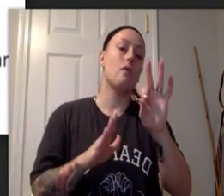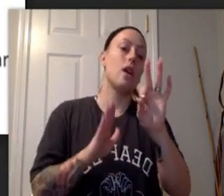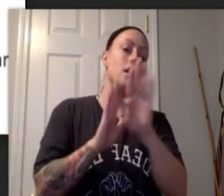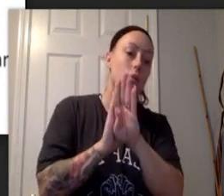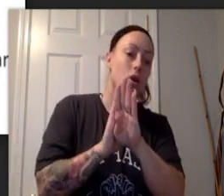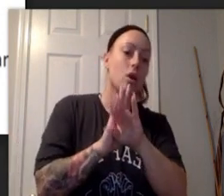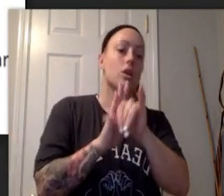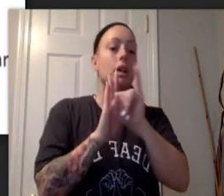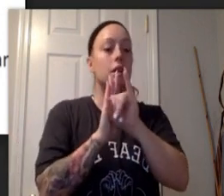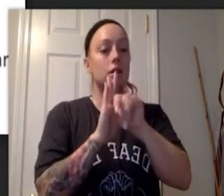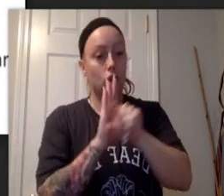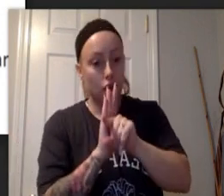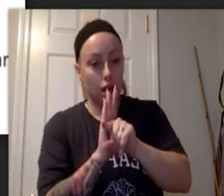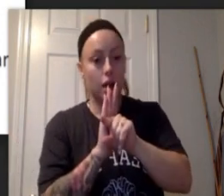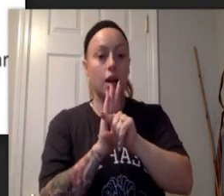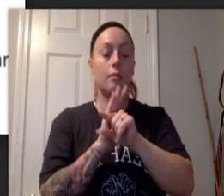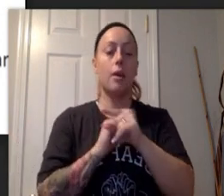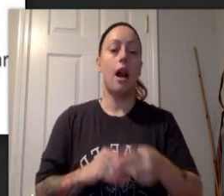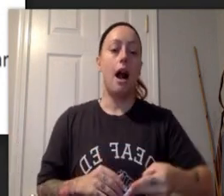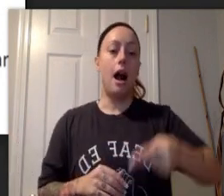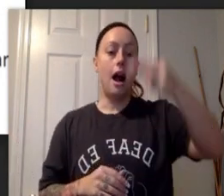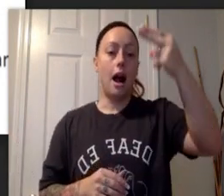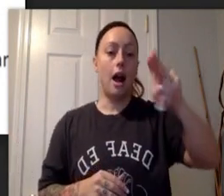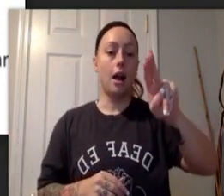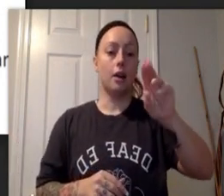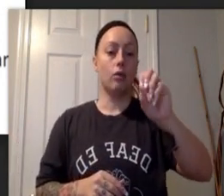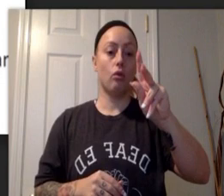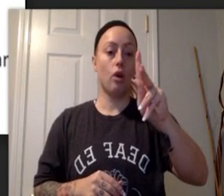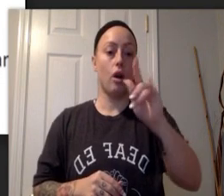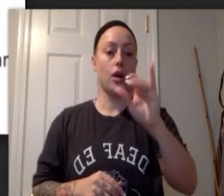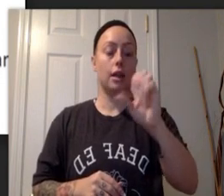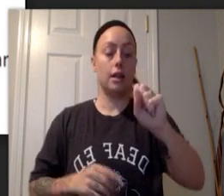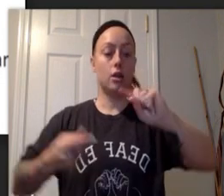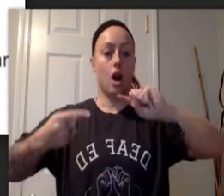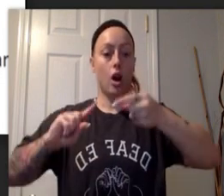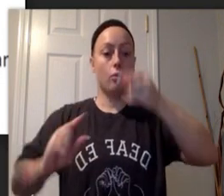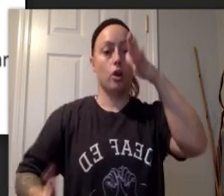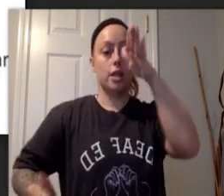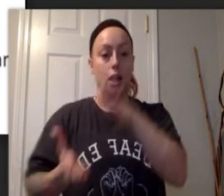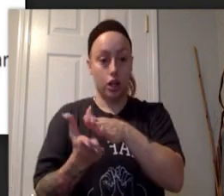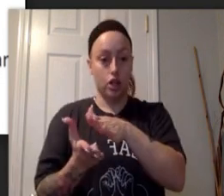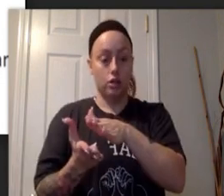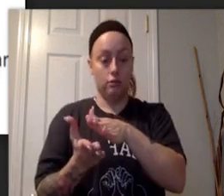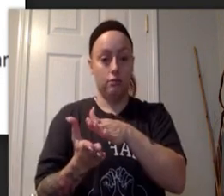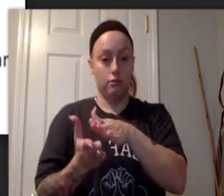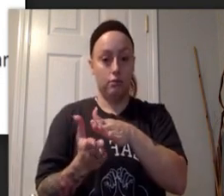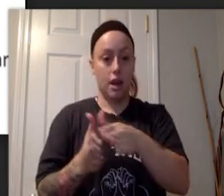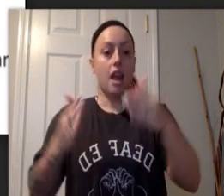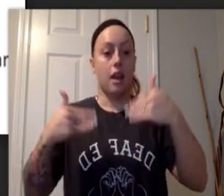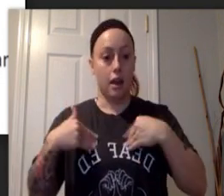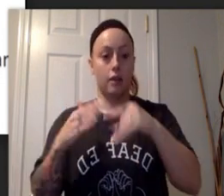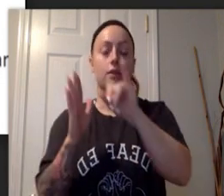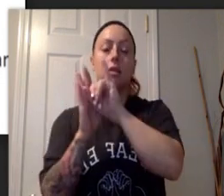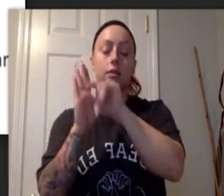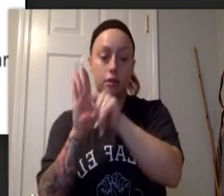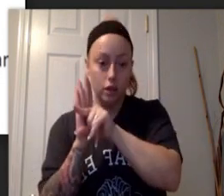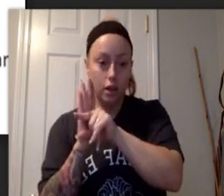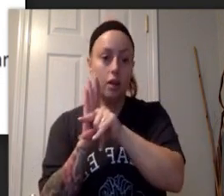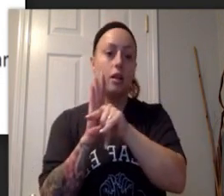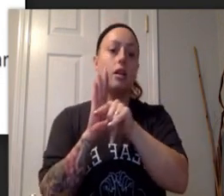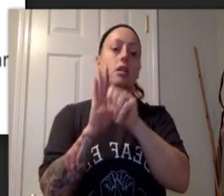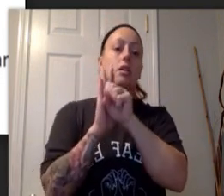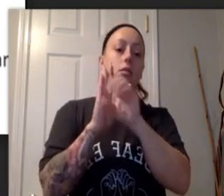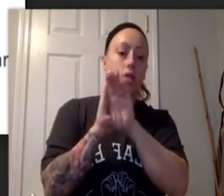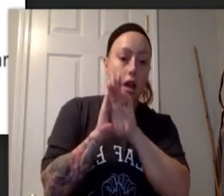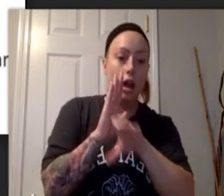Rockies Harm Reduction. Email me at Maggie@High Rockies Harm Reduction. I'm sure that all my contact info is in a lot of places on your screen already